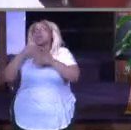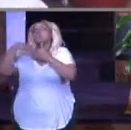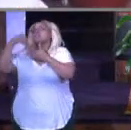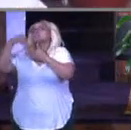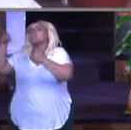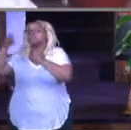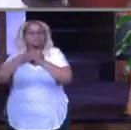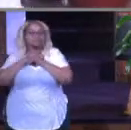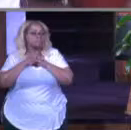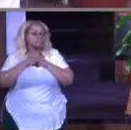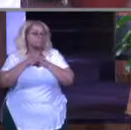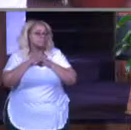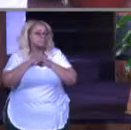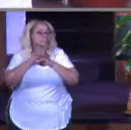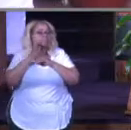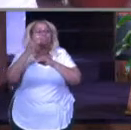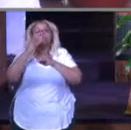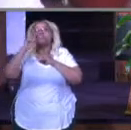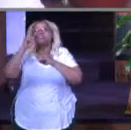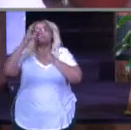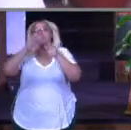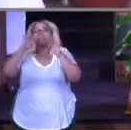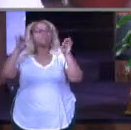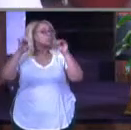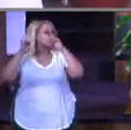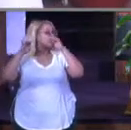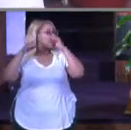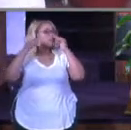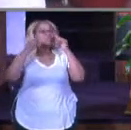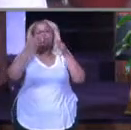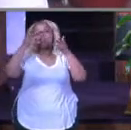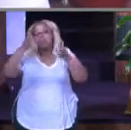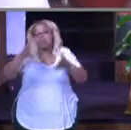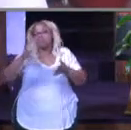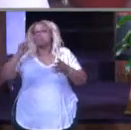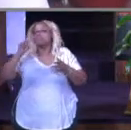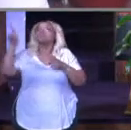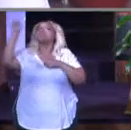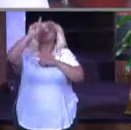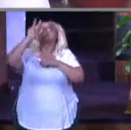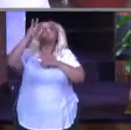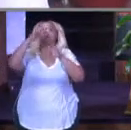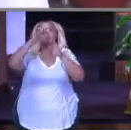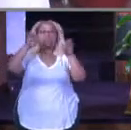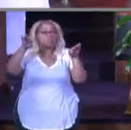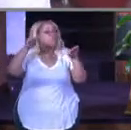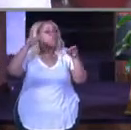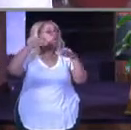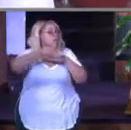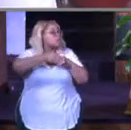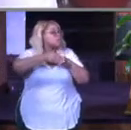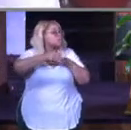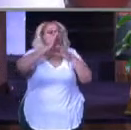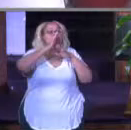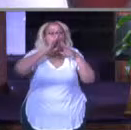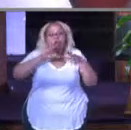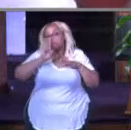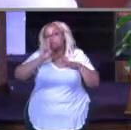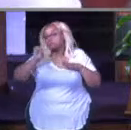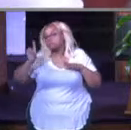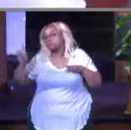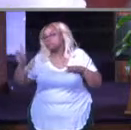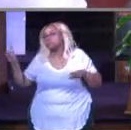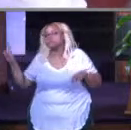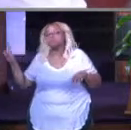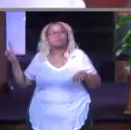there. They got some food on the second floor. You got food left over, so you can go up on the second floor after. Silently make